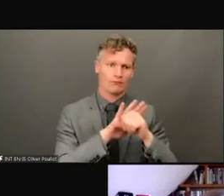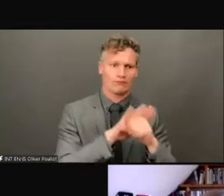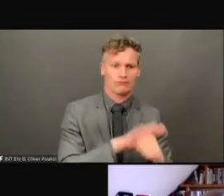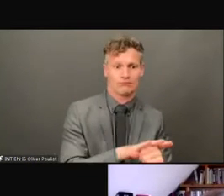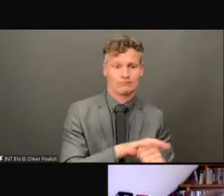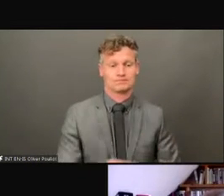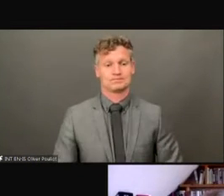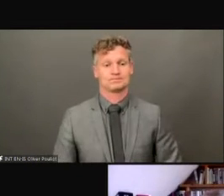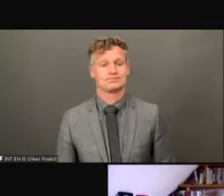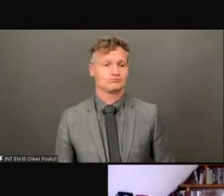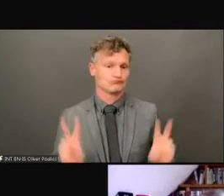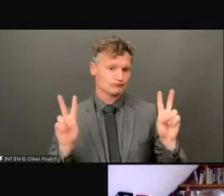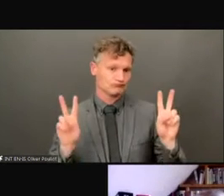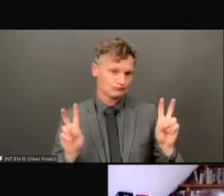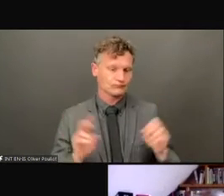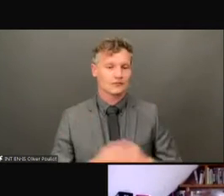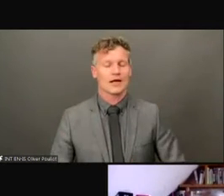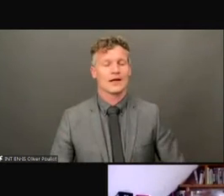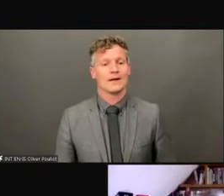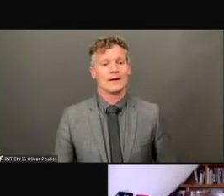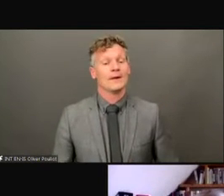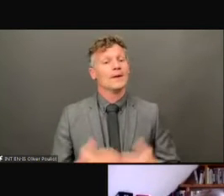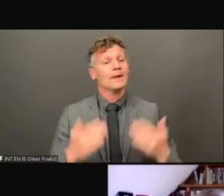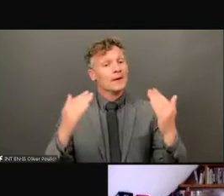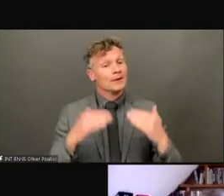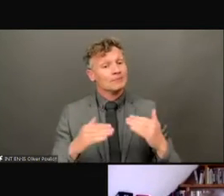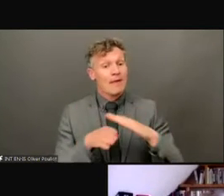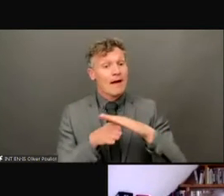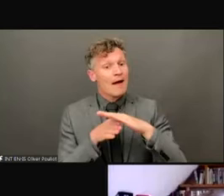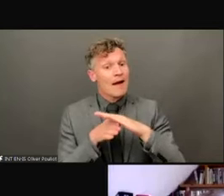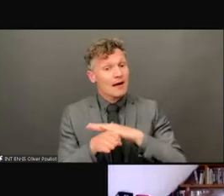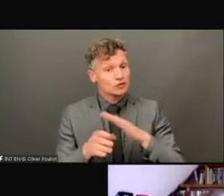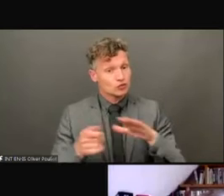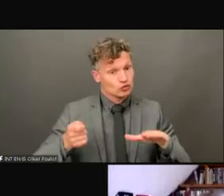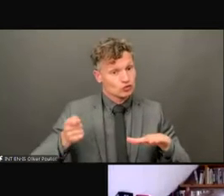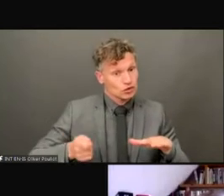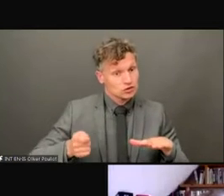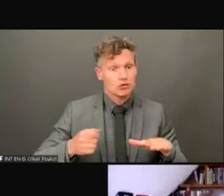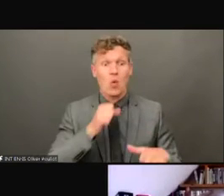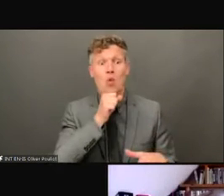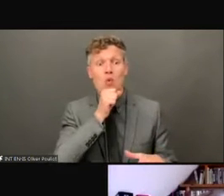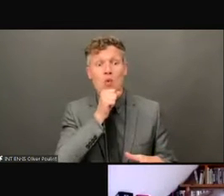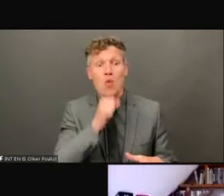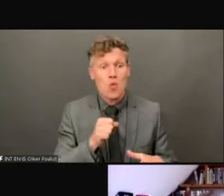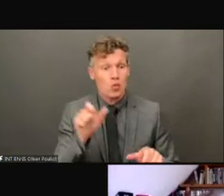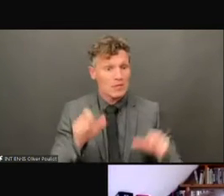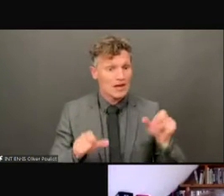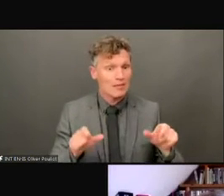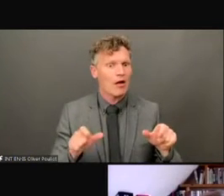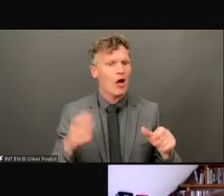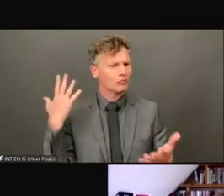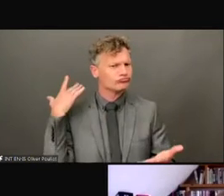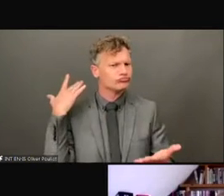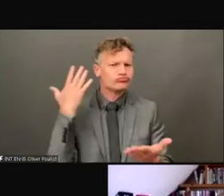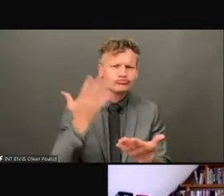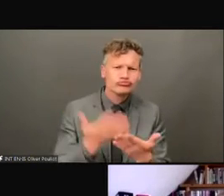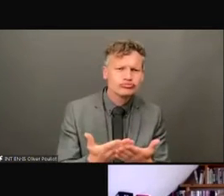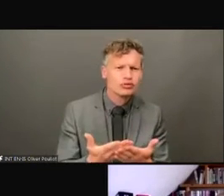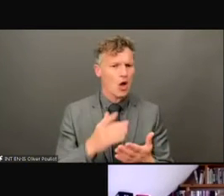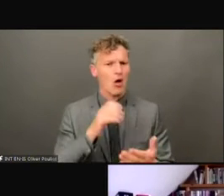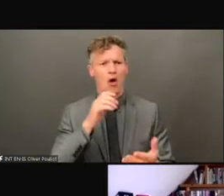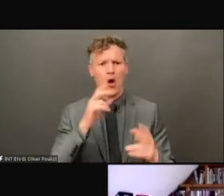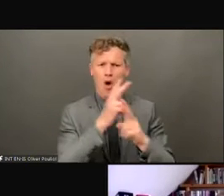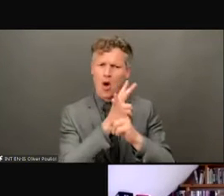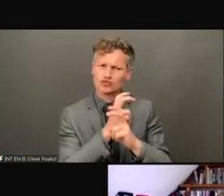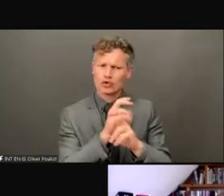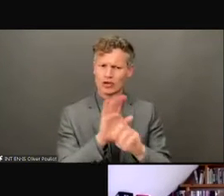Access to justice for older persons also has a strong tradition in Austria. With the Senior Citizen Council, Austria has